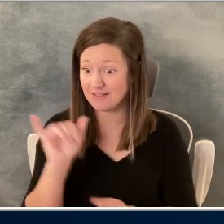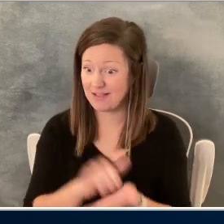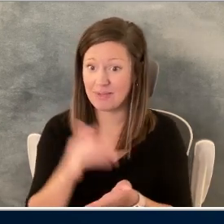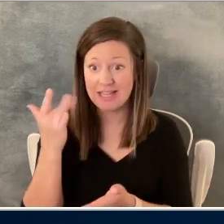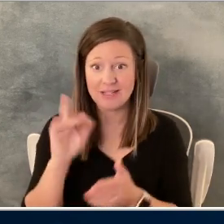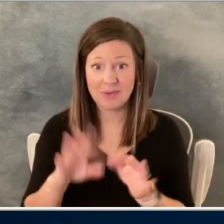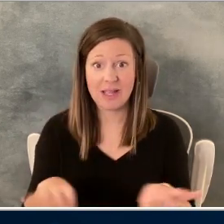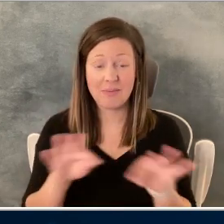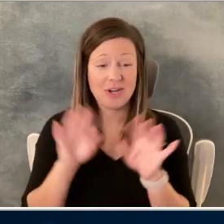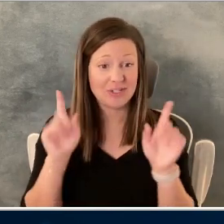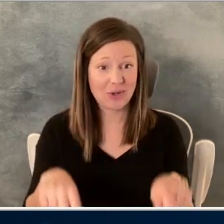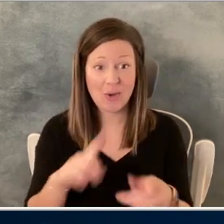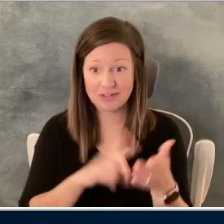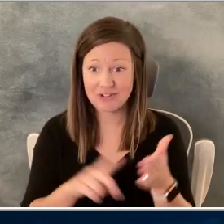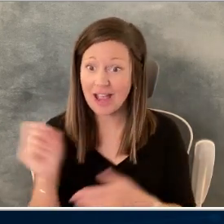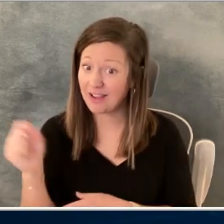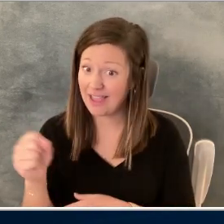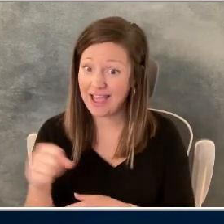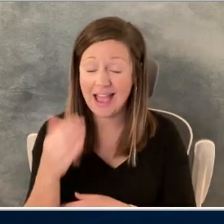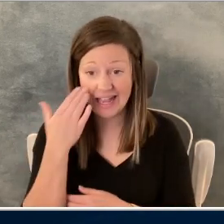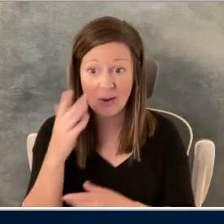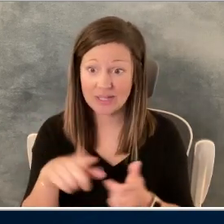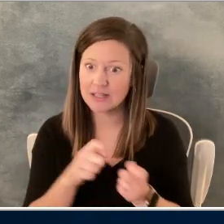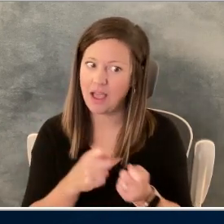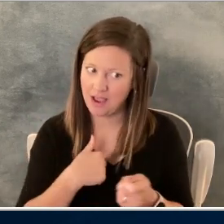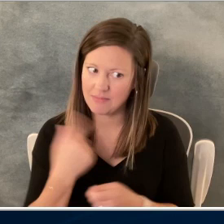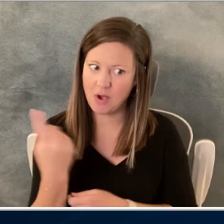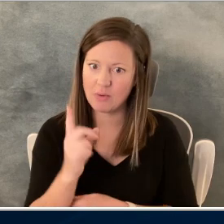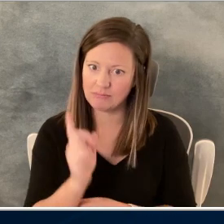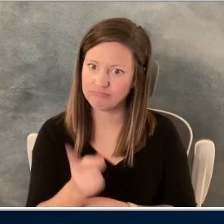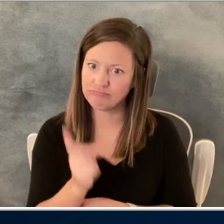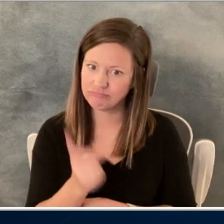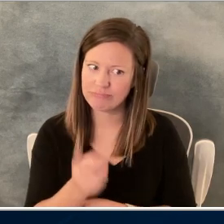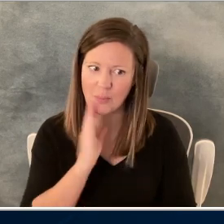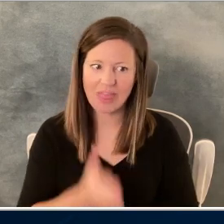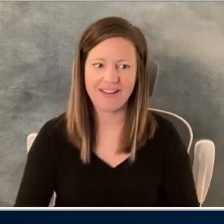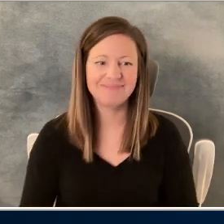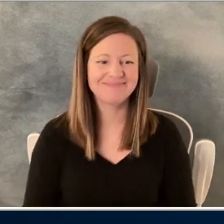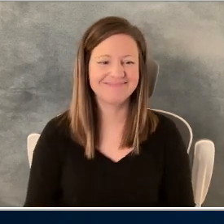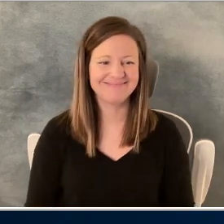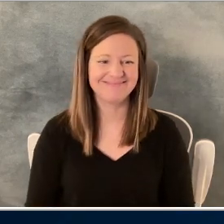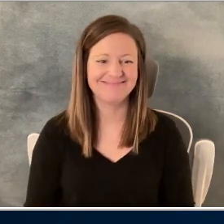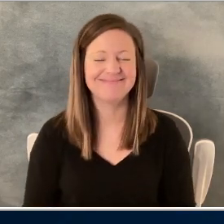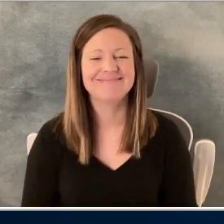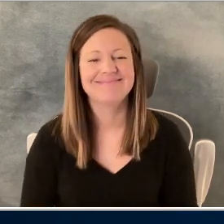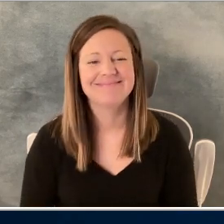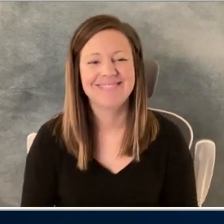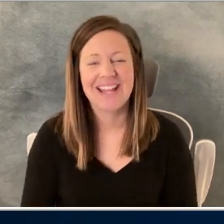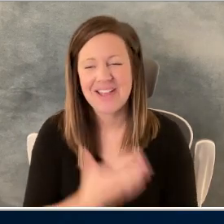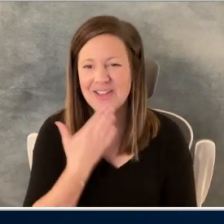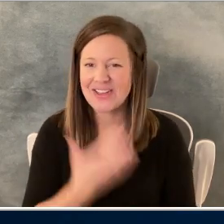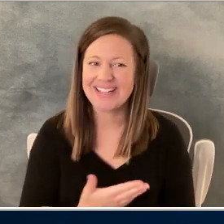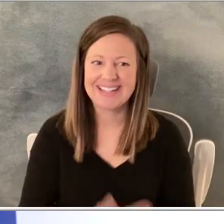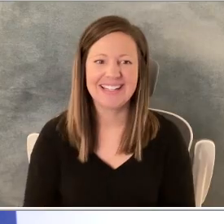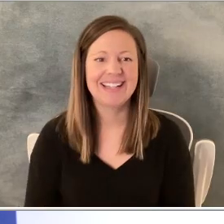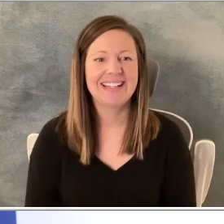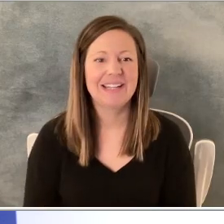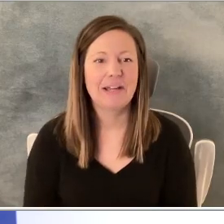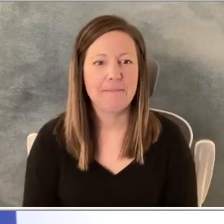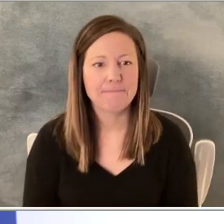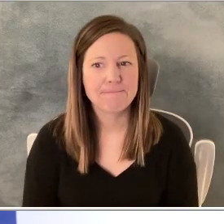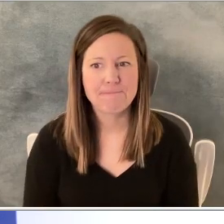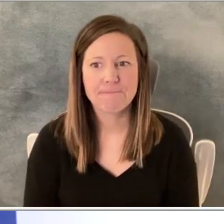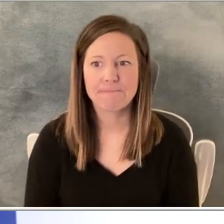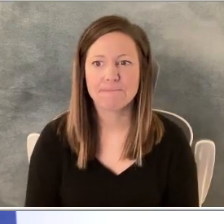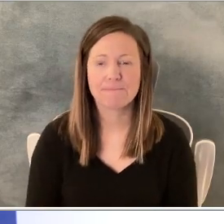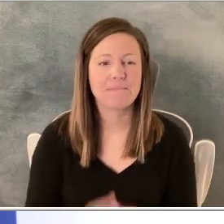Parker? Yeah, no, exactly. I'm on him. I'll stay on him. I will. Good. Get on him. You've been doing this with us for an